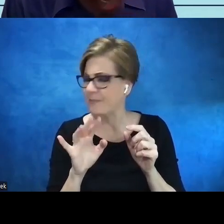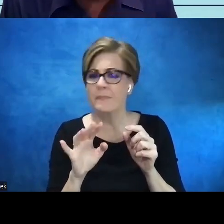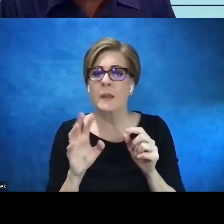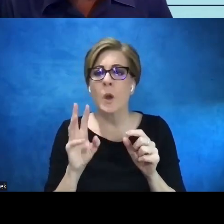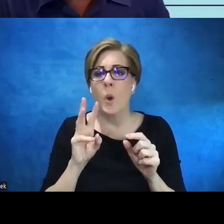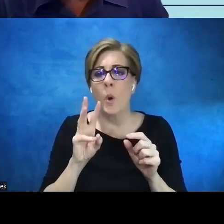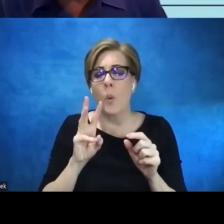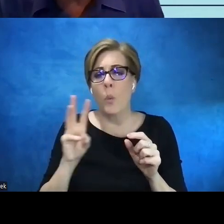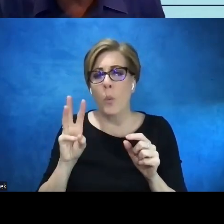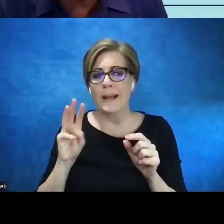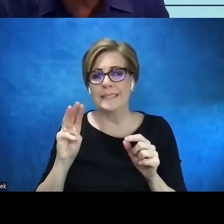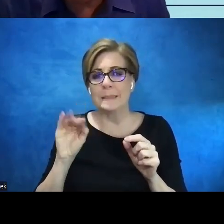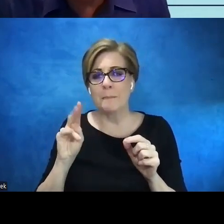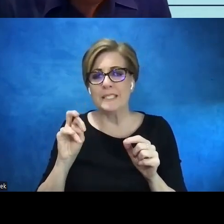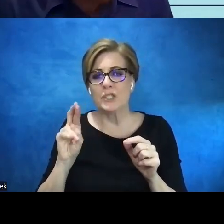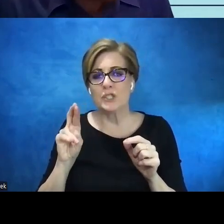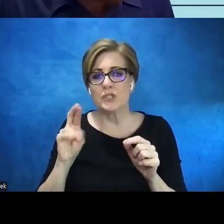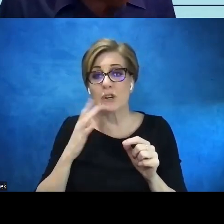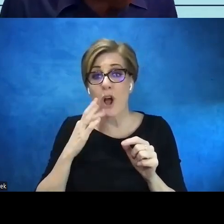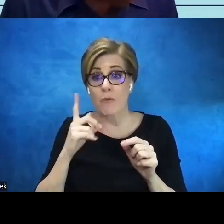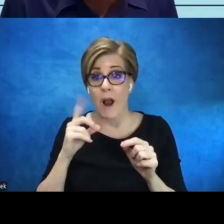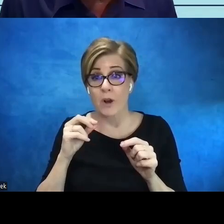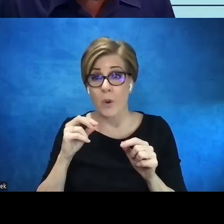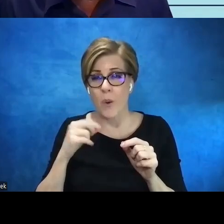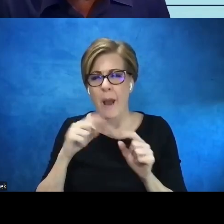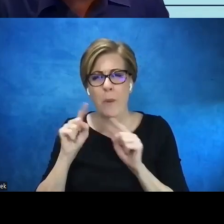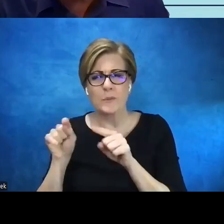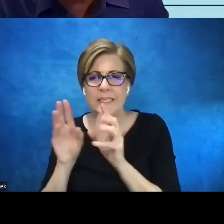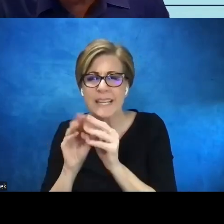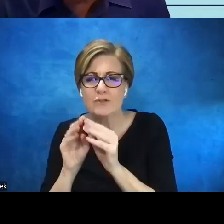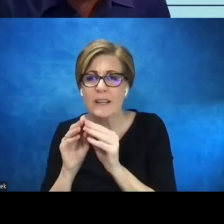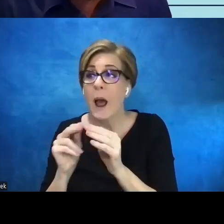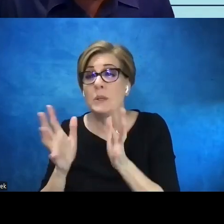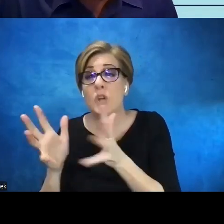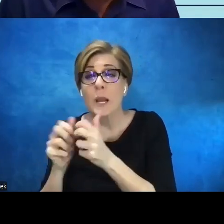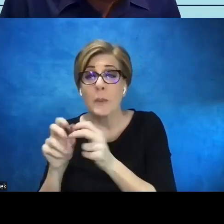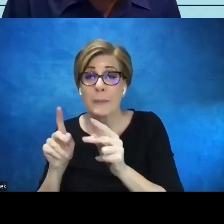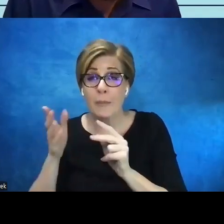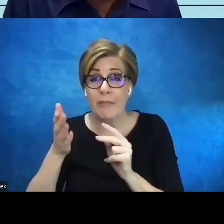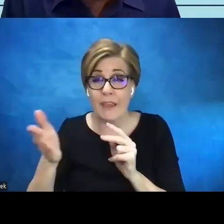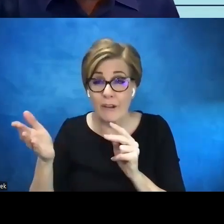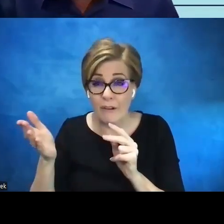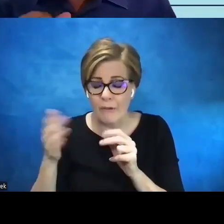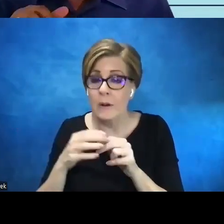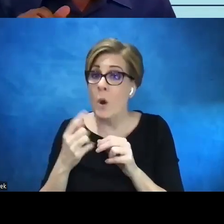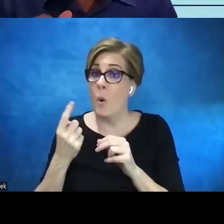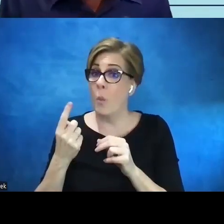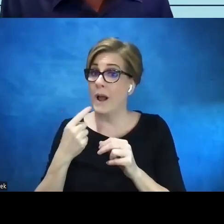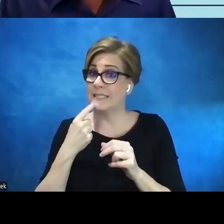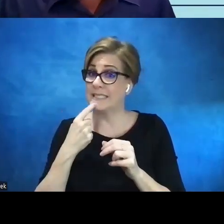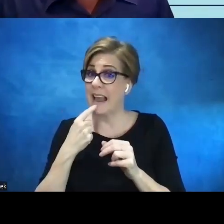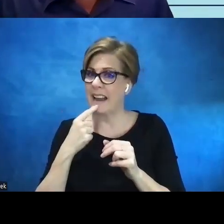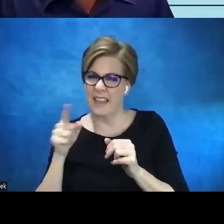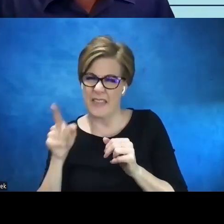Westminster, Colorado, just a couple of days ago. And I was speaking to a number of folks there, and one of them said that they were going to